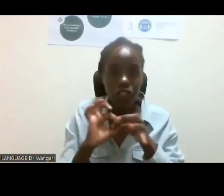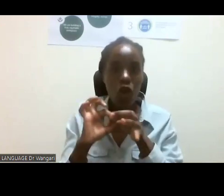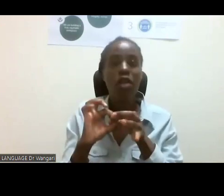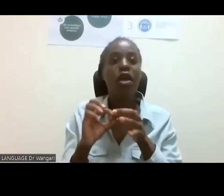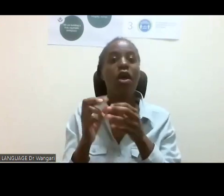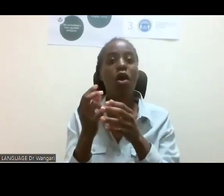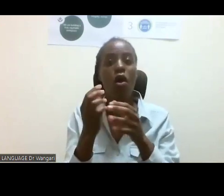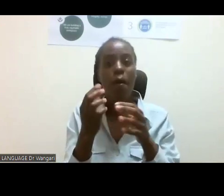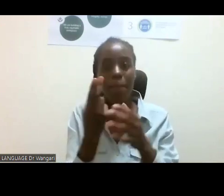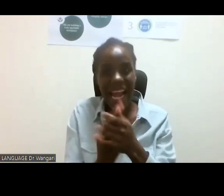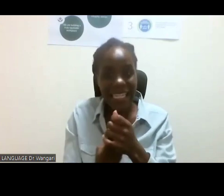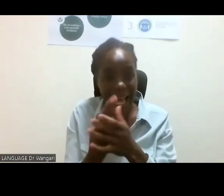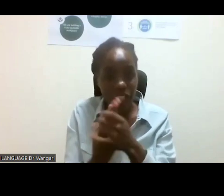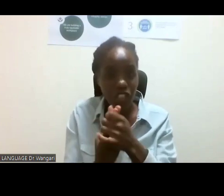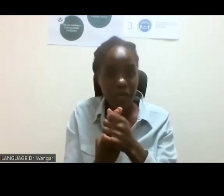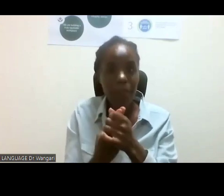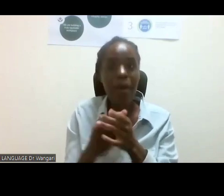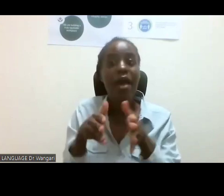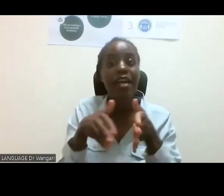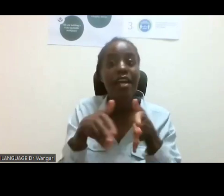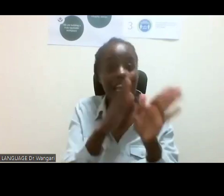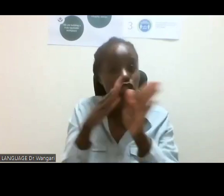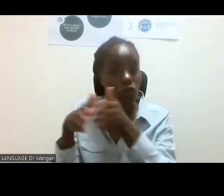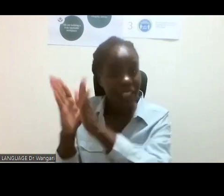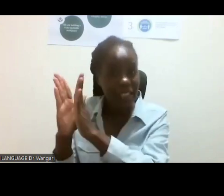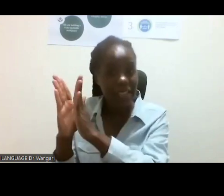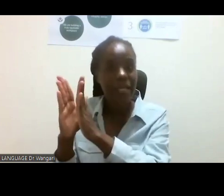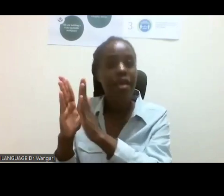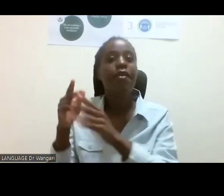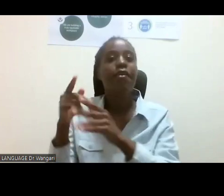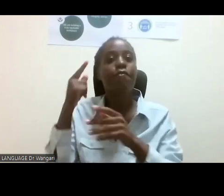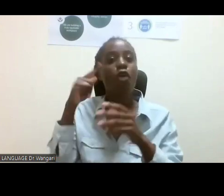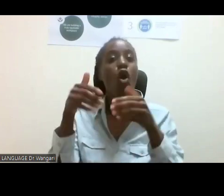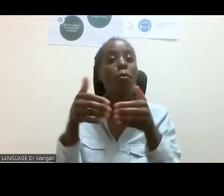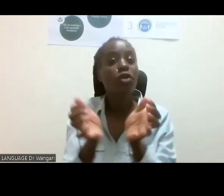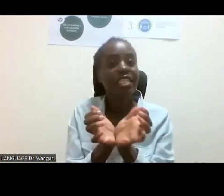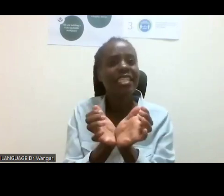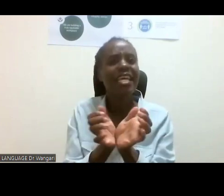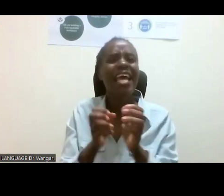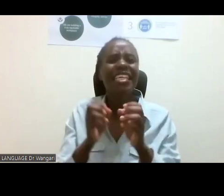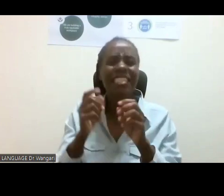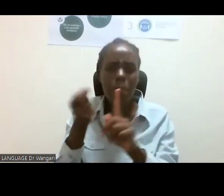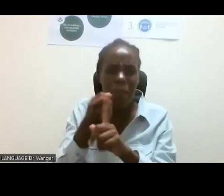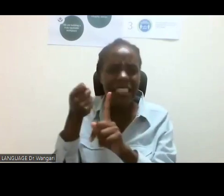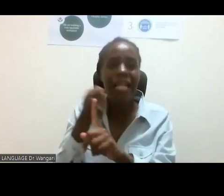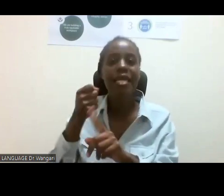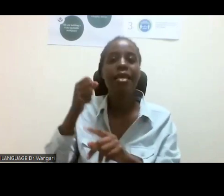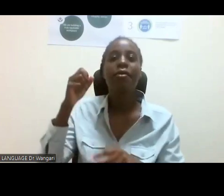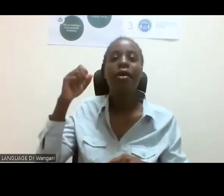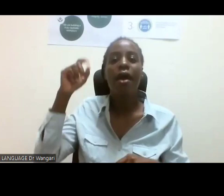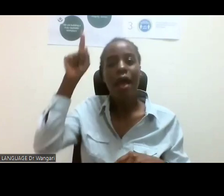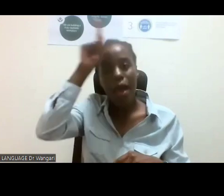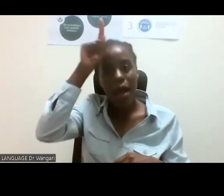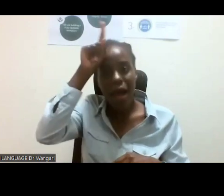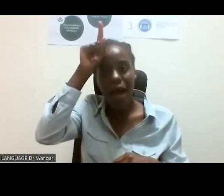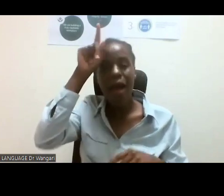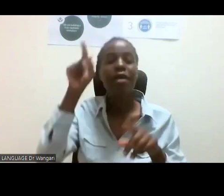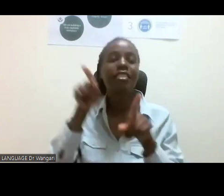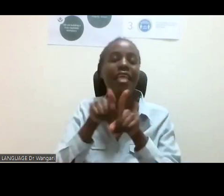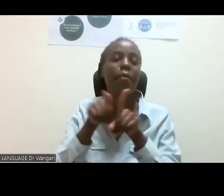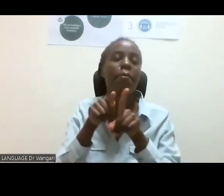linkages. More resources are needed to reach out to communities, especially those living in the rural areas, the marginalized, and the hard-to-reach